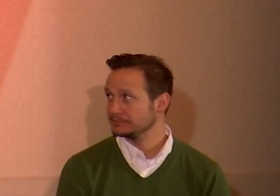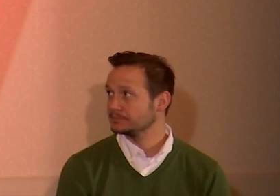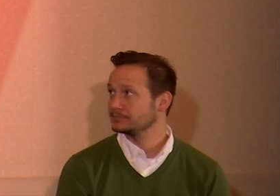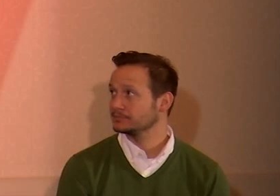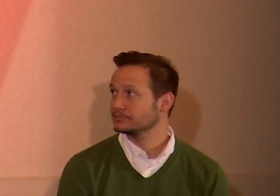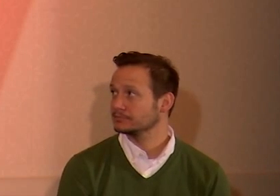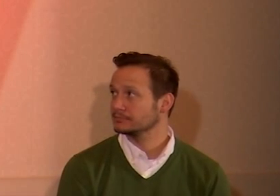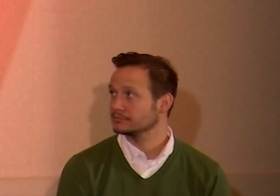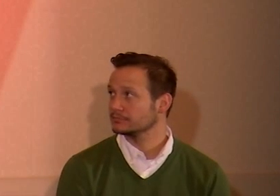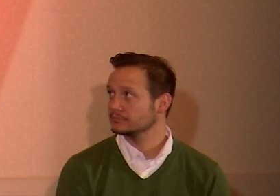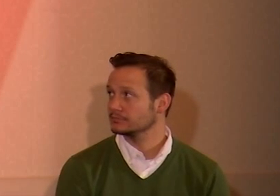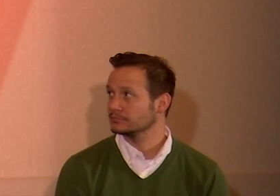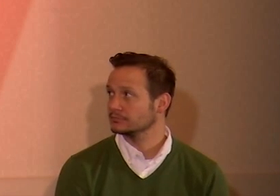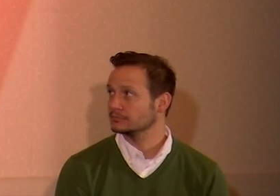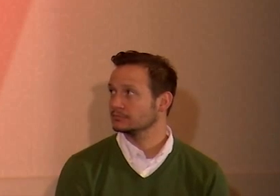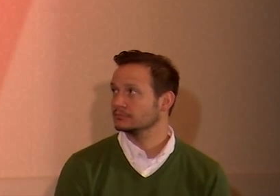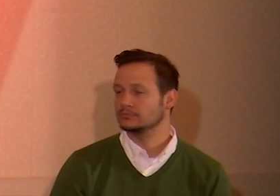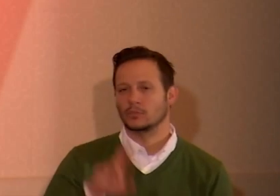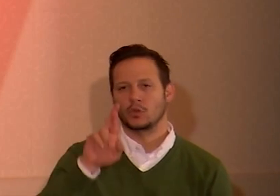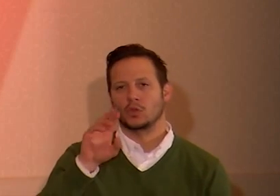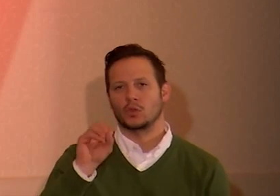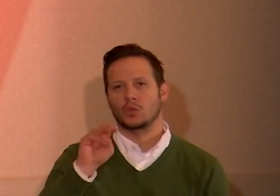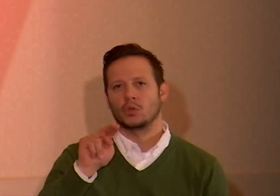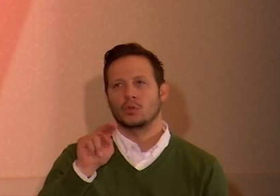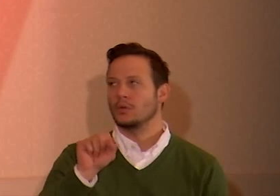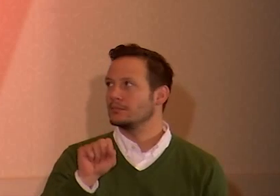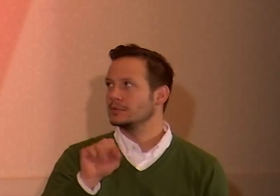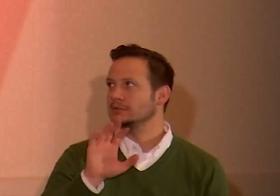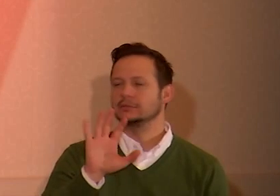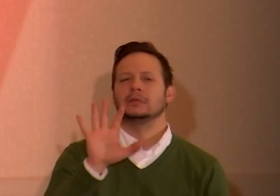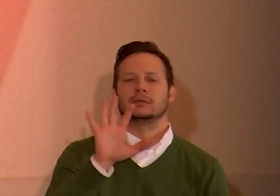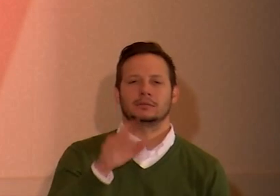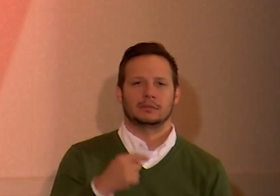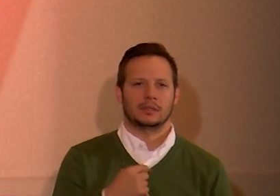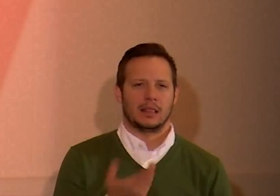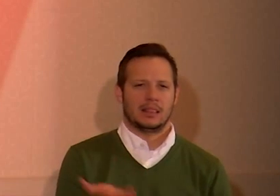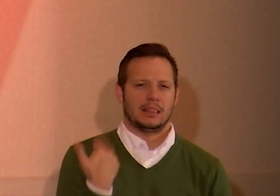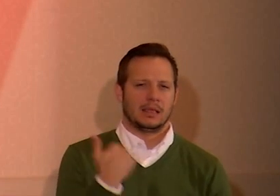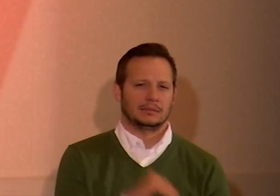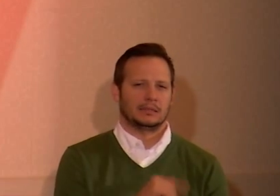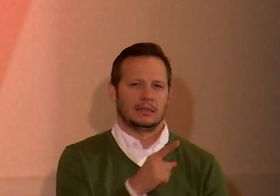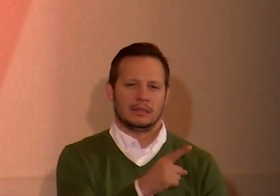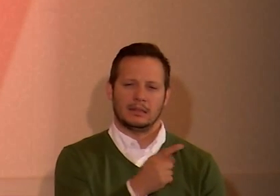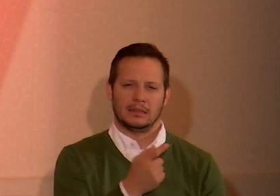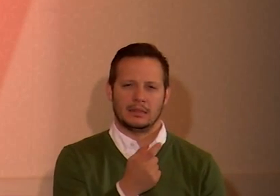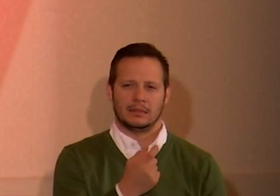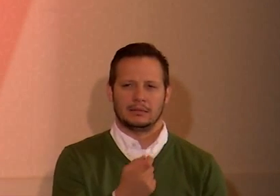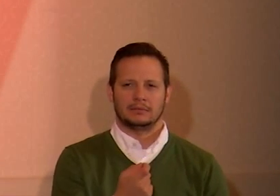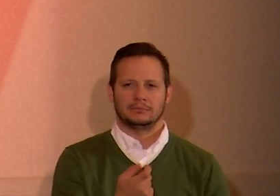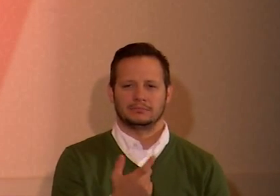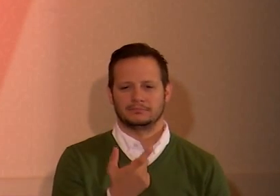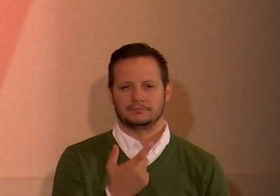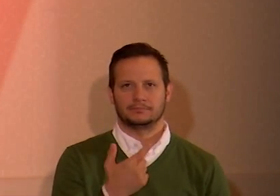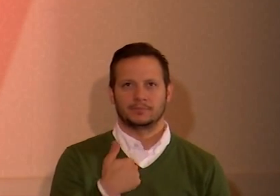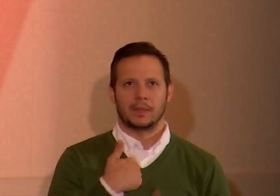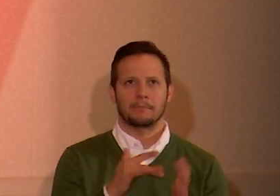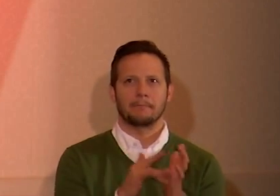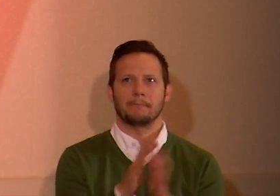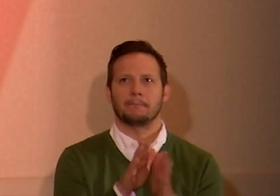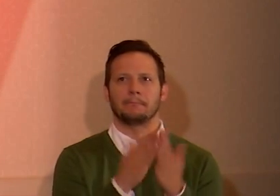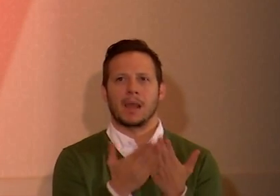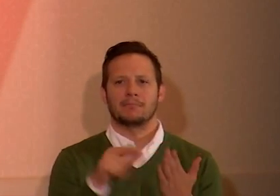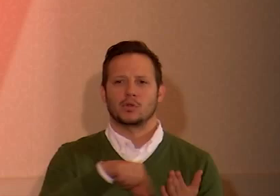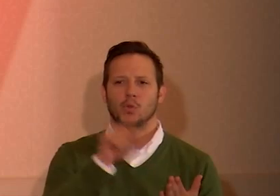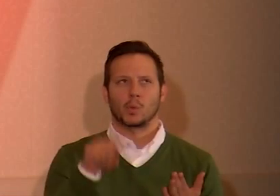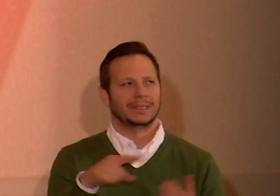Did you forget Romans 14:3? See, I was conned last night because he had this Bible quiz up here, and people did